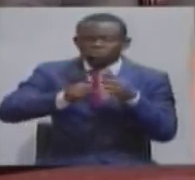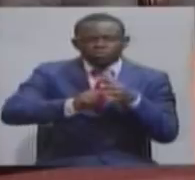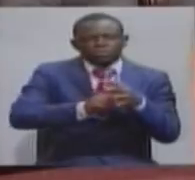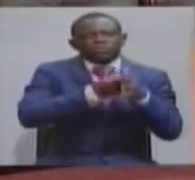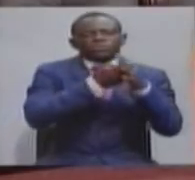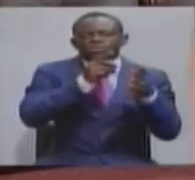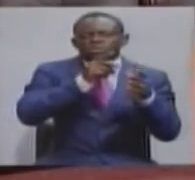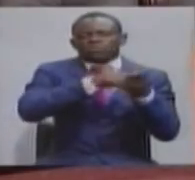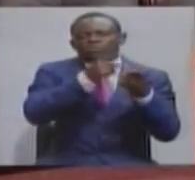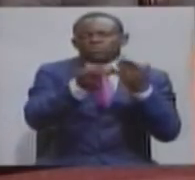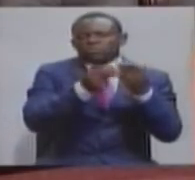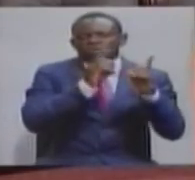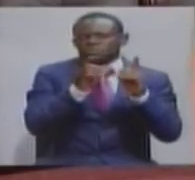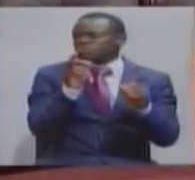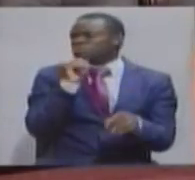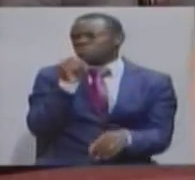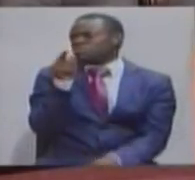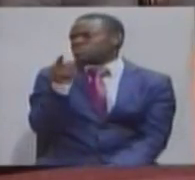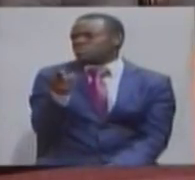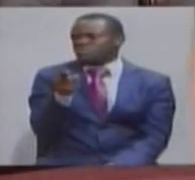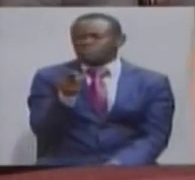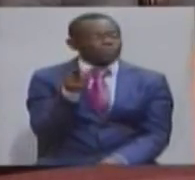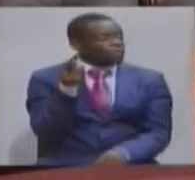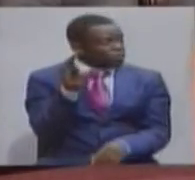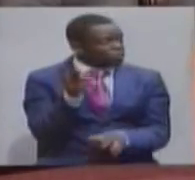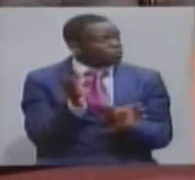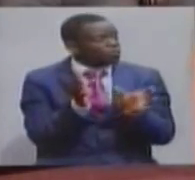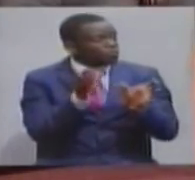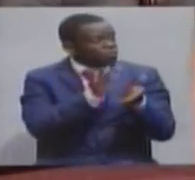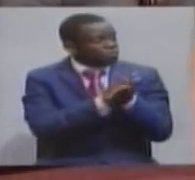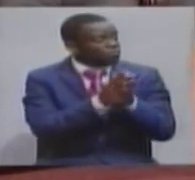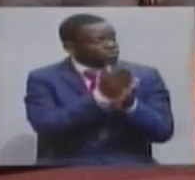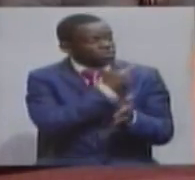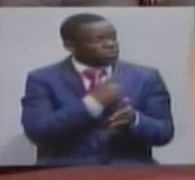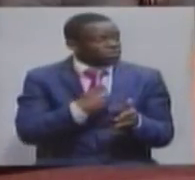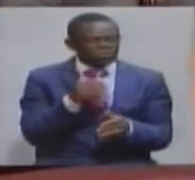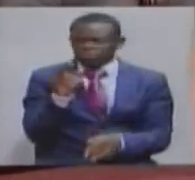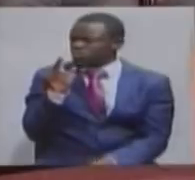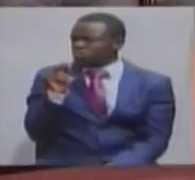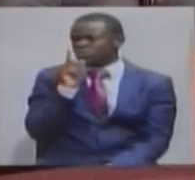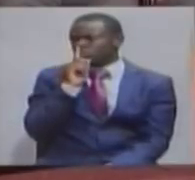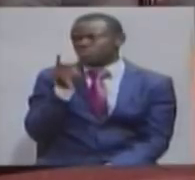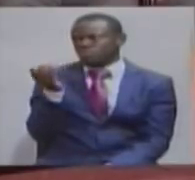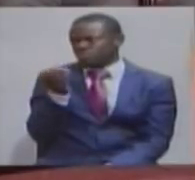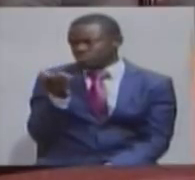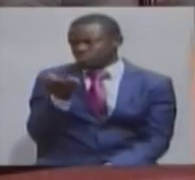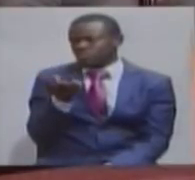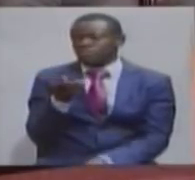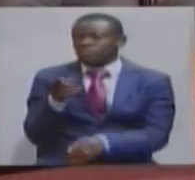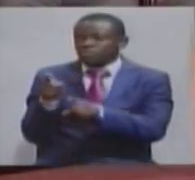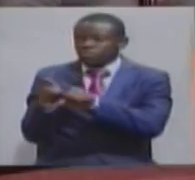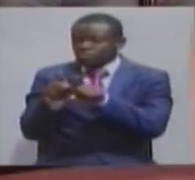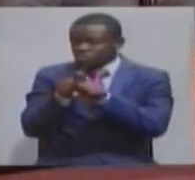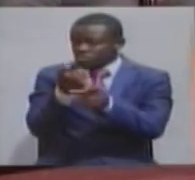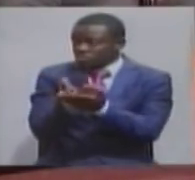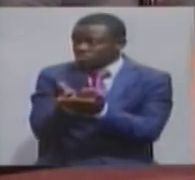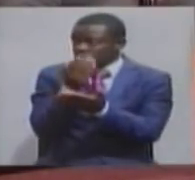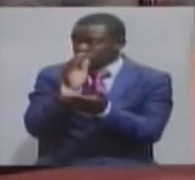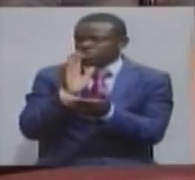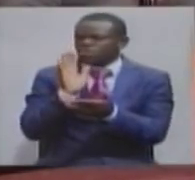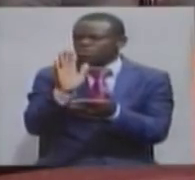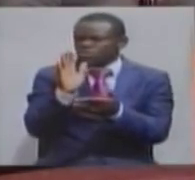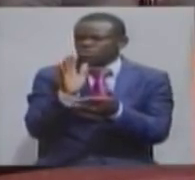that we're all seeing now. No, that's also not true. The Commonwealth played an important role of getting